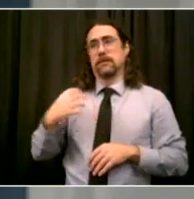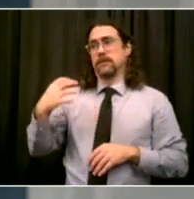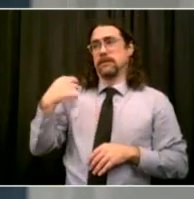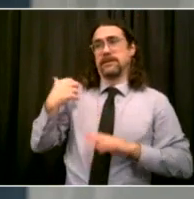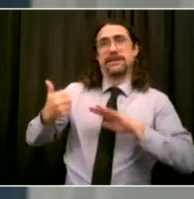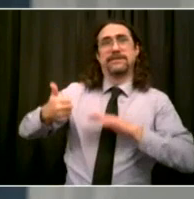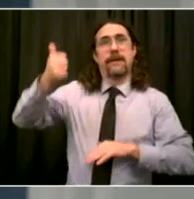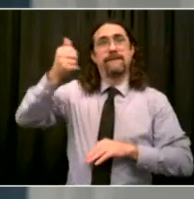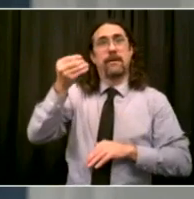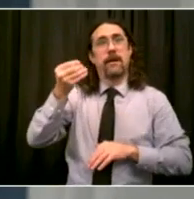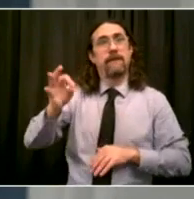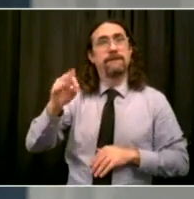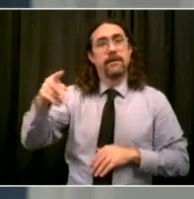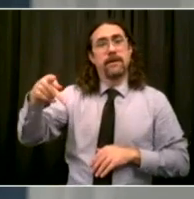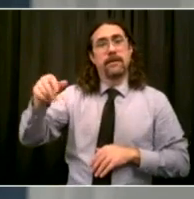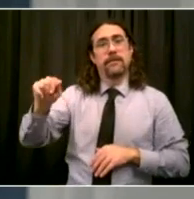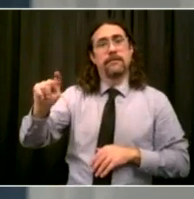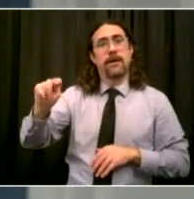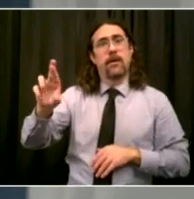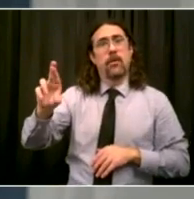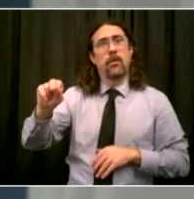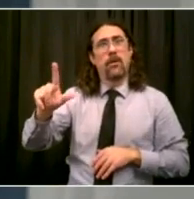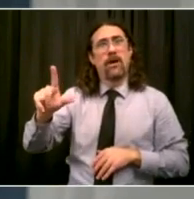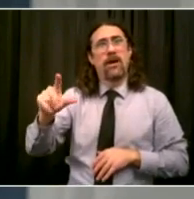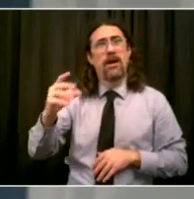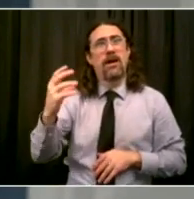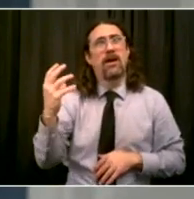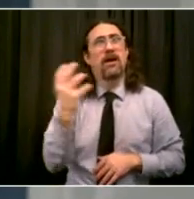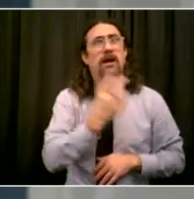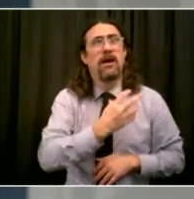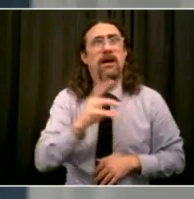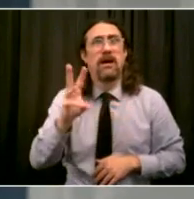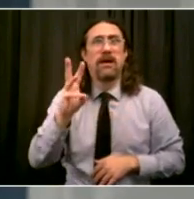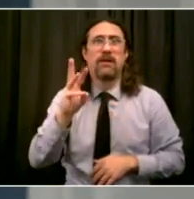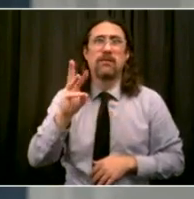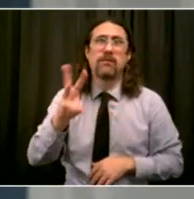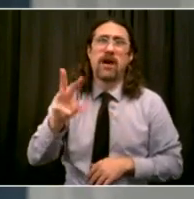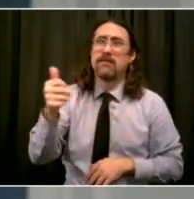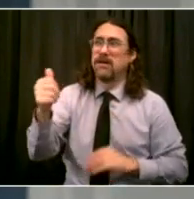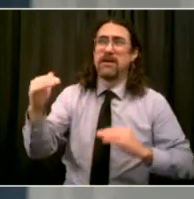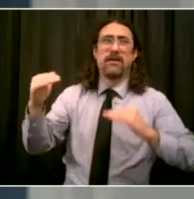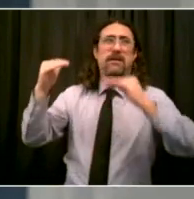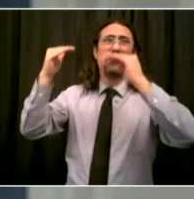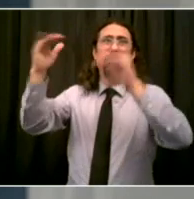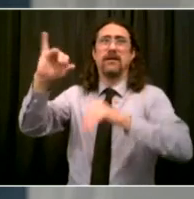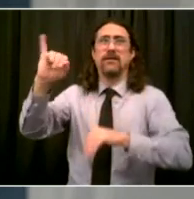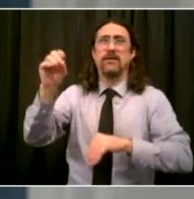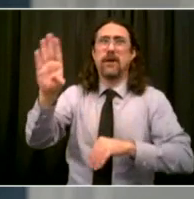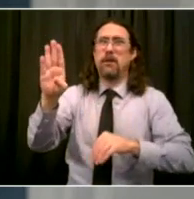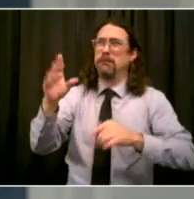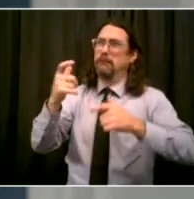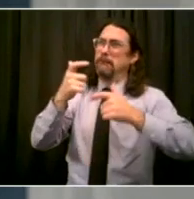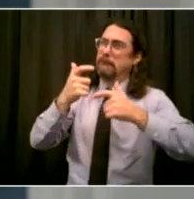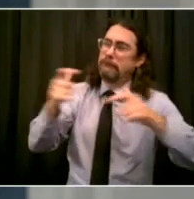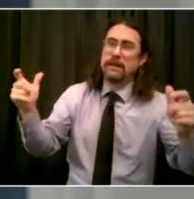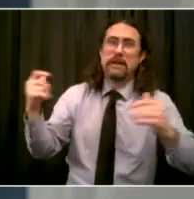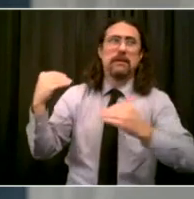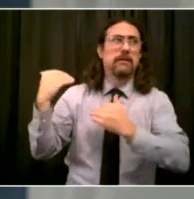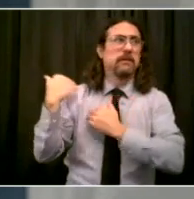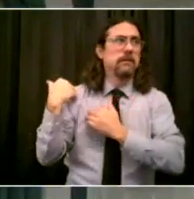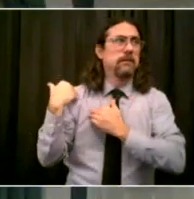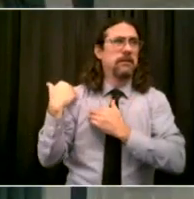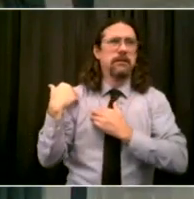and hopefully moving forward, restoring trust and faith in our community with their police